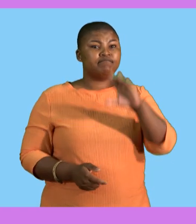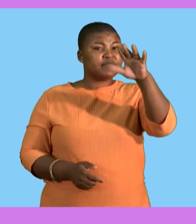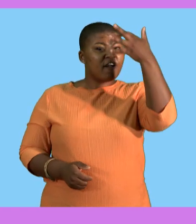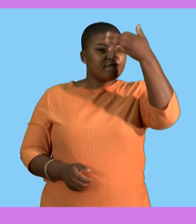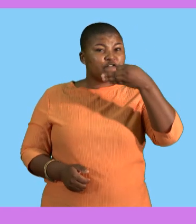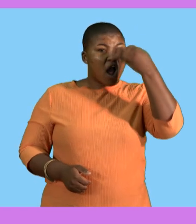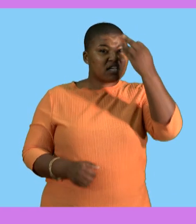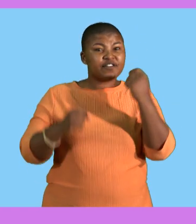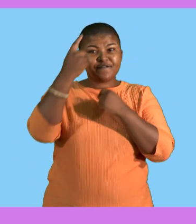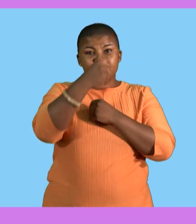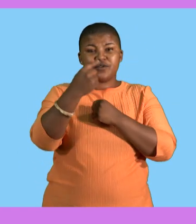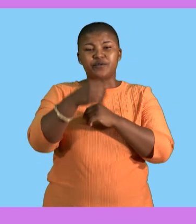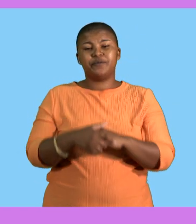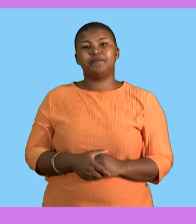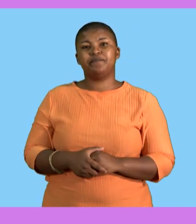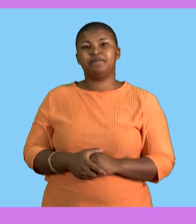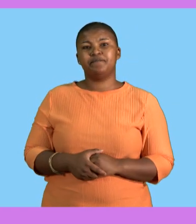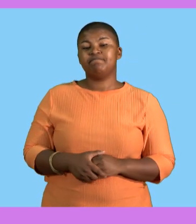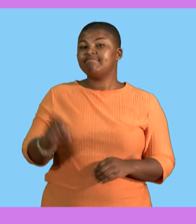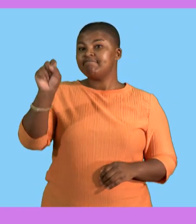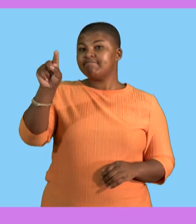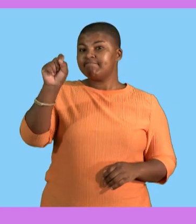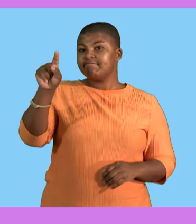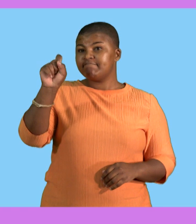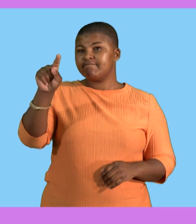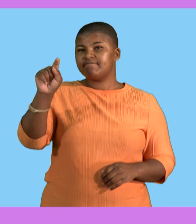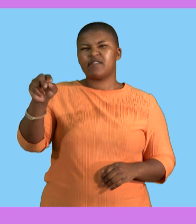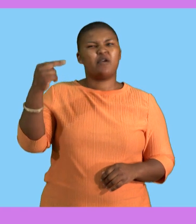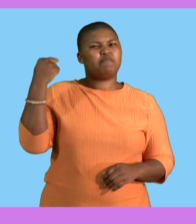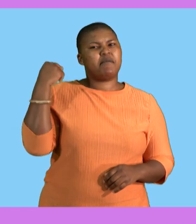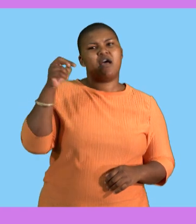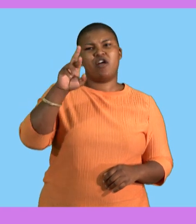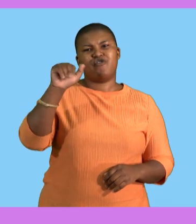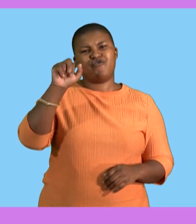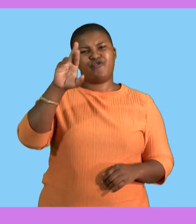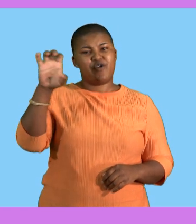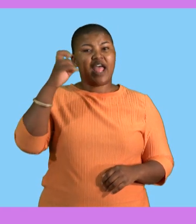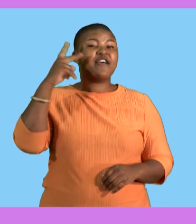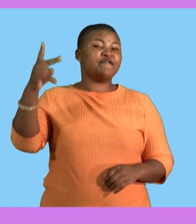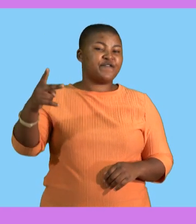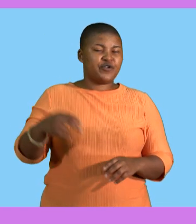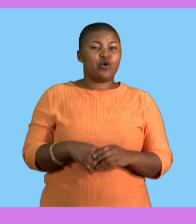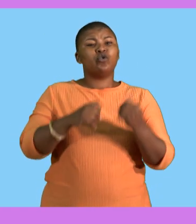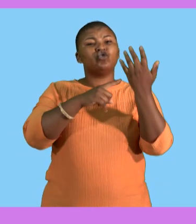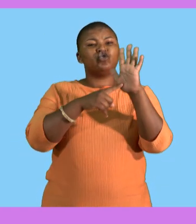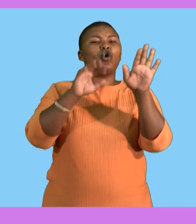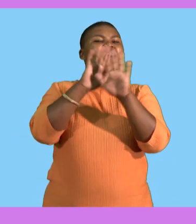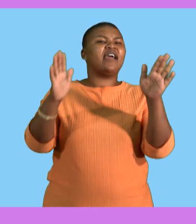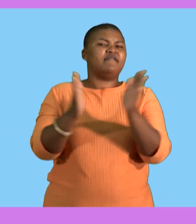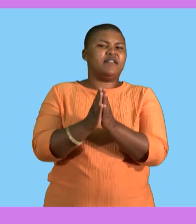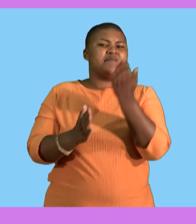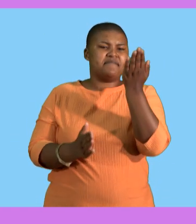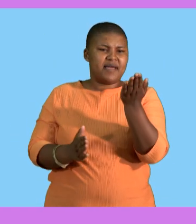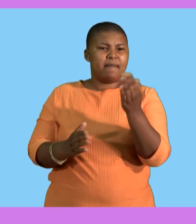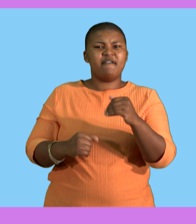front view, and then that will be your rear view. And then it's just showing you here